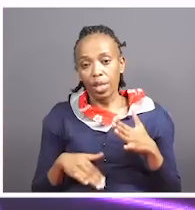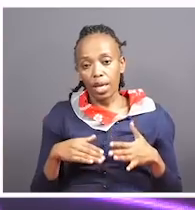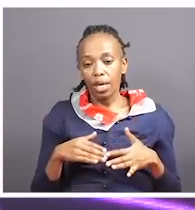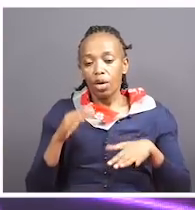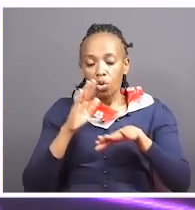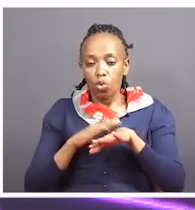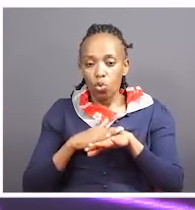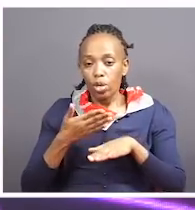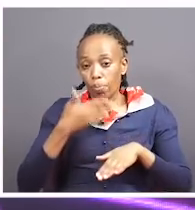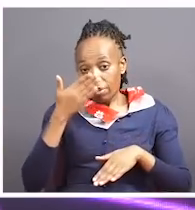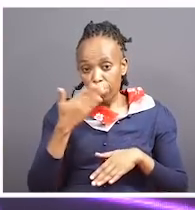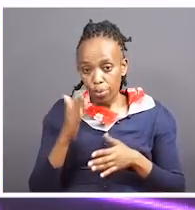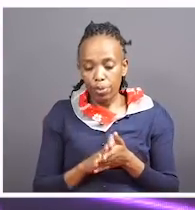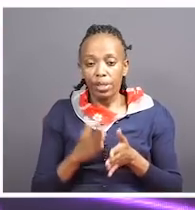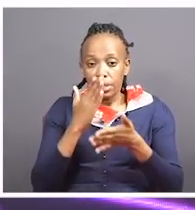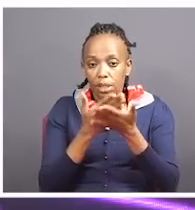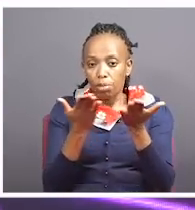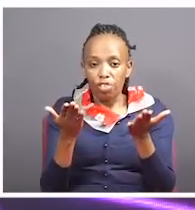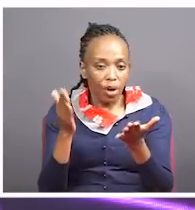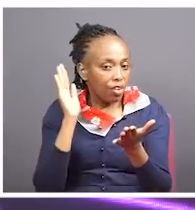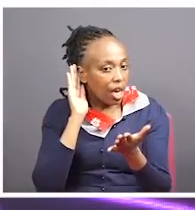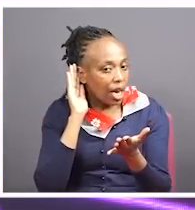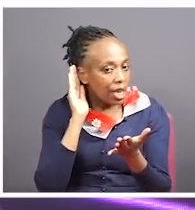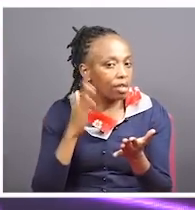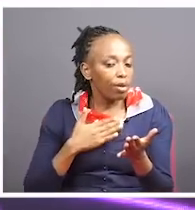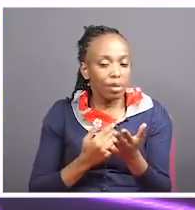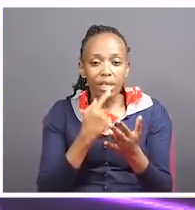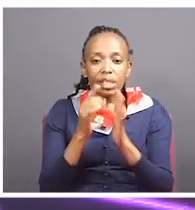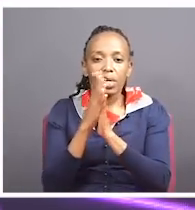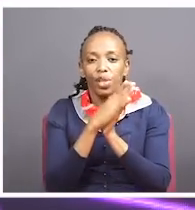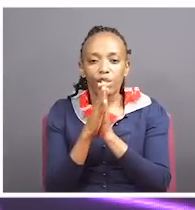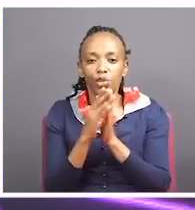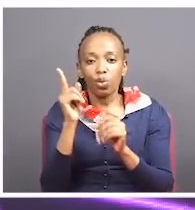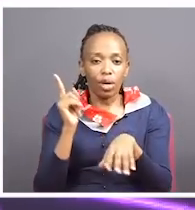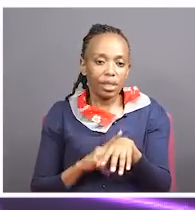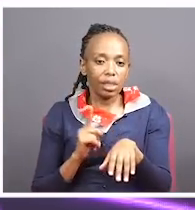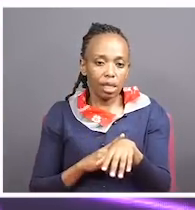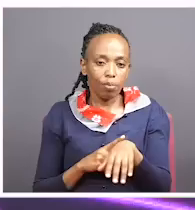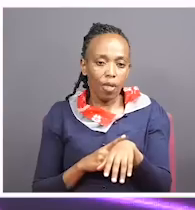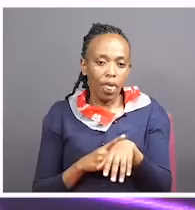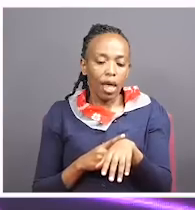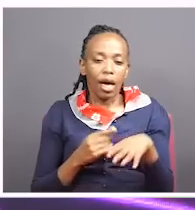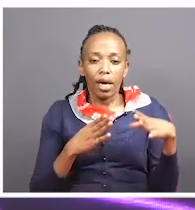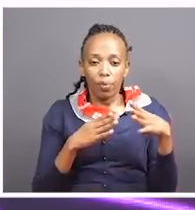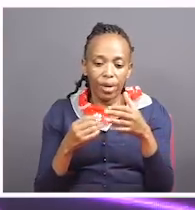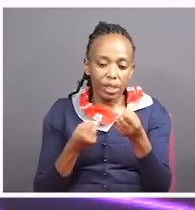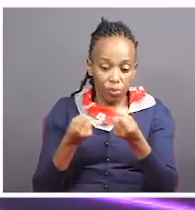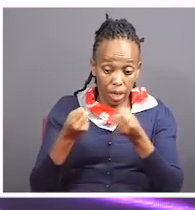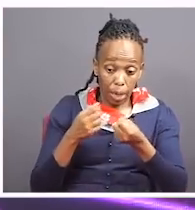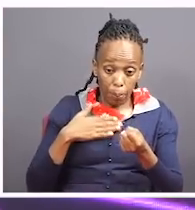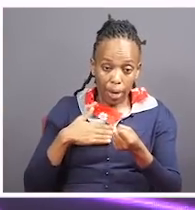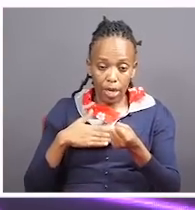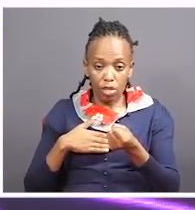than fine perfume. Some of you have heard me tell this story. One time I took my car for